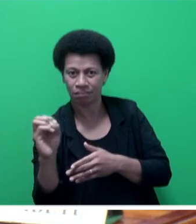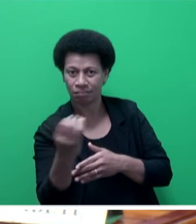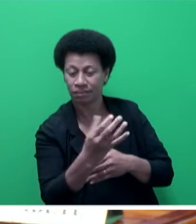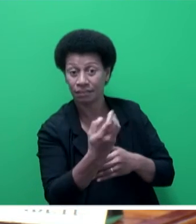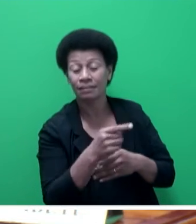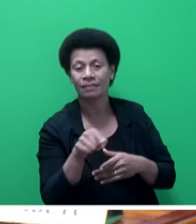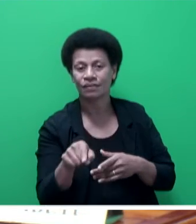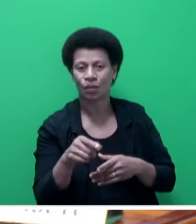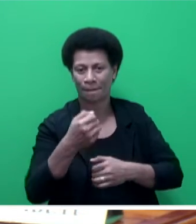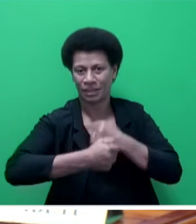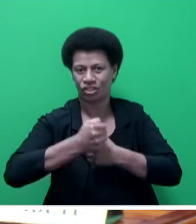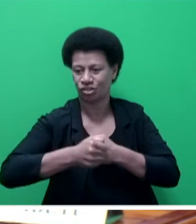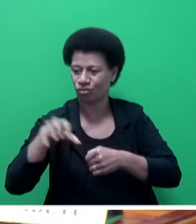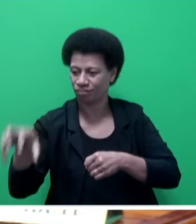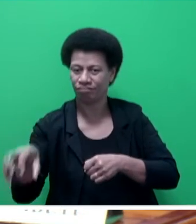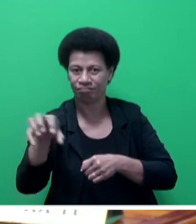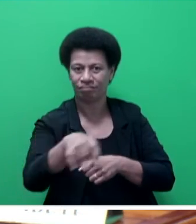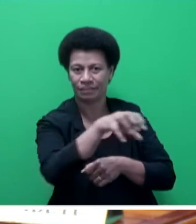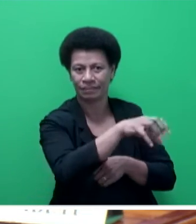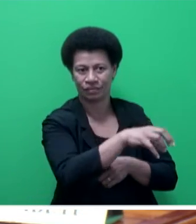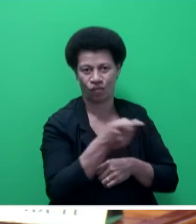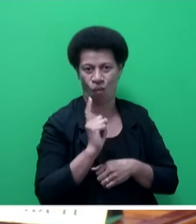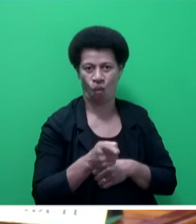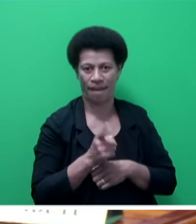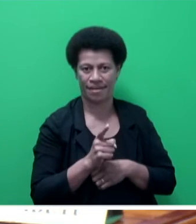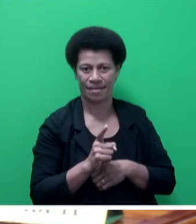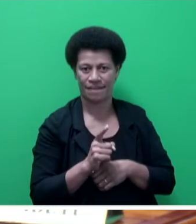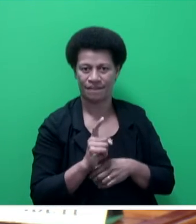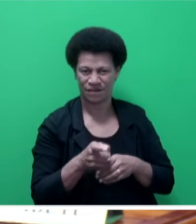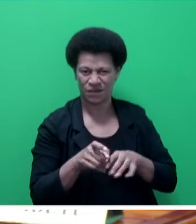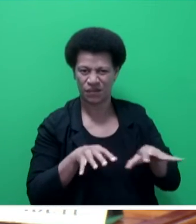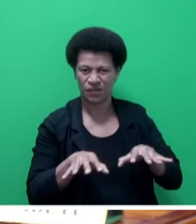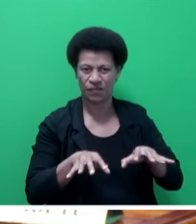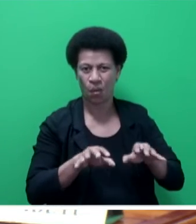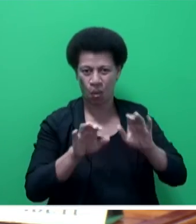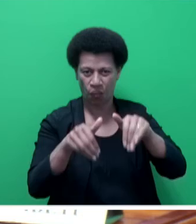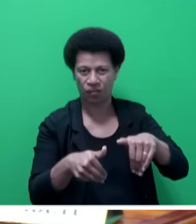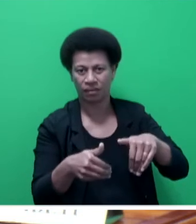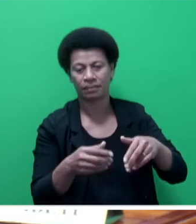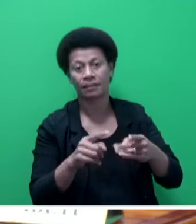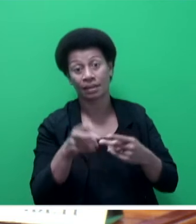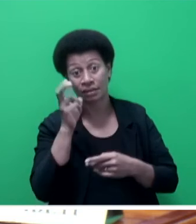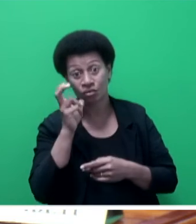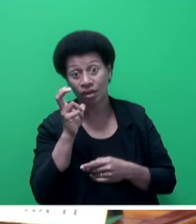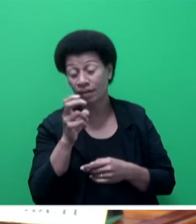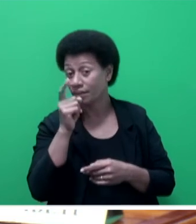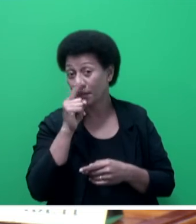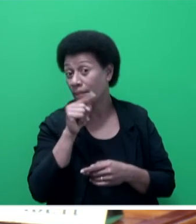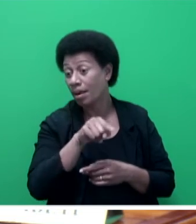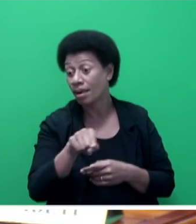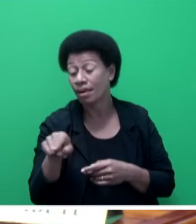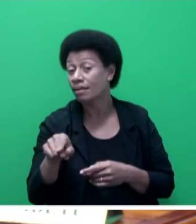getting. And most importantly, Mr. Speaker, sir, the training of our people. Now the